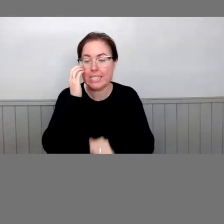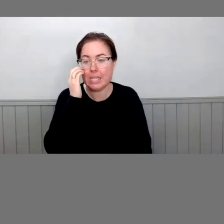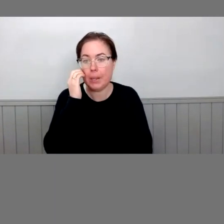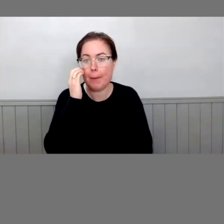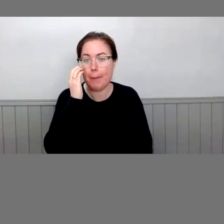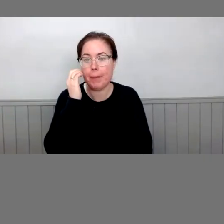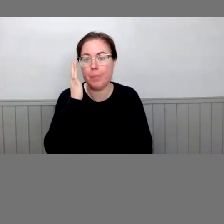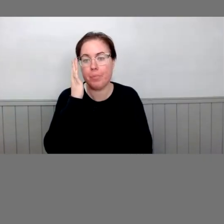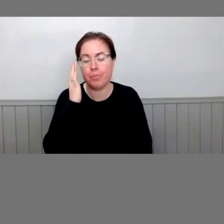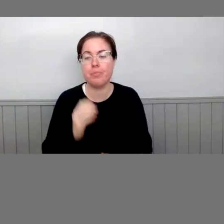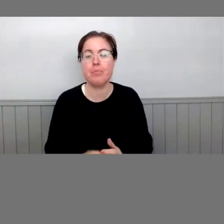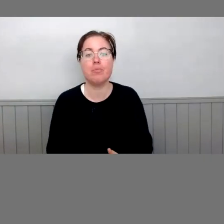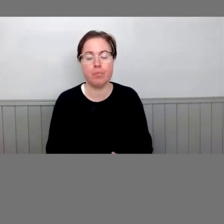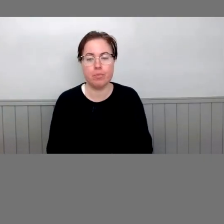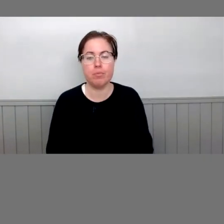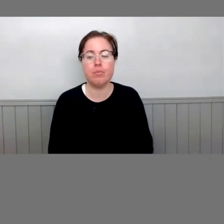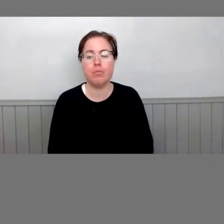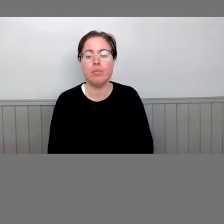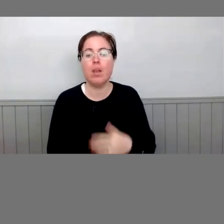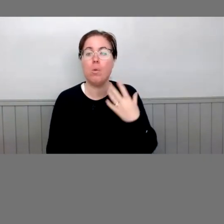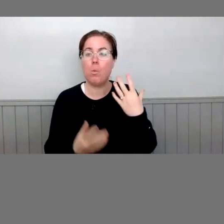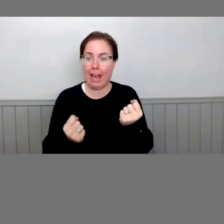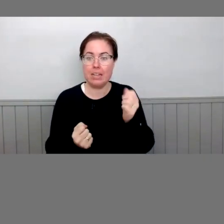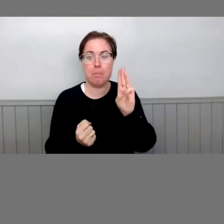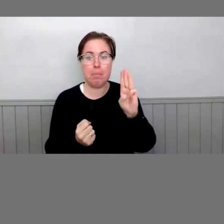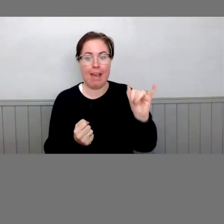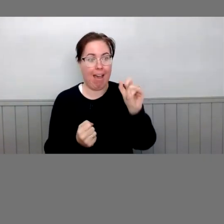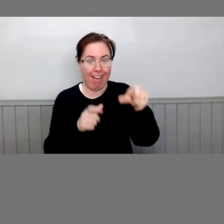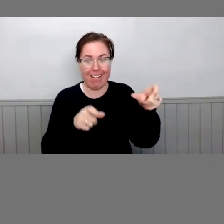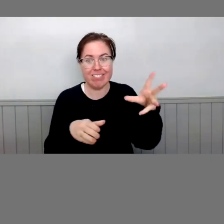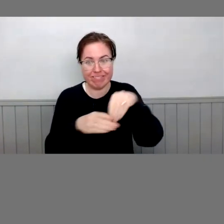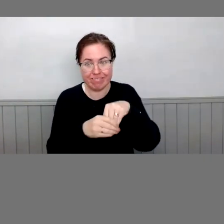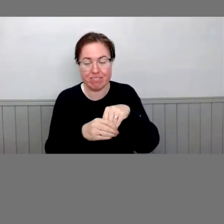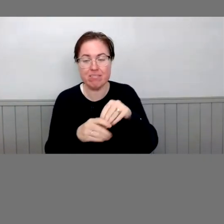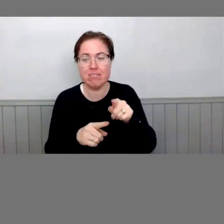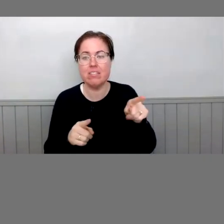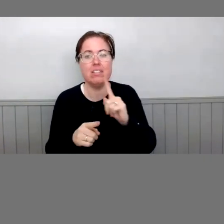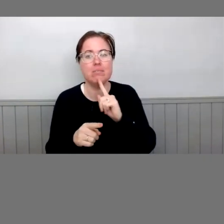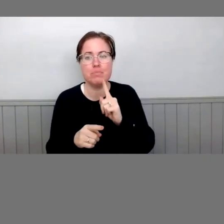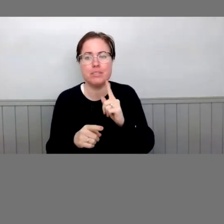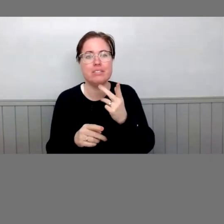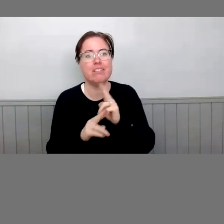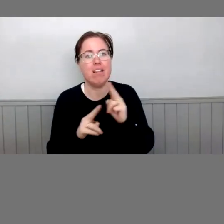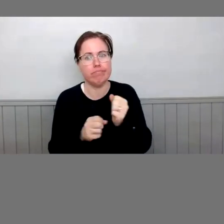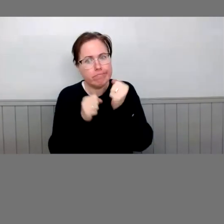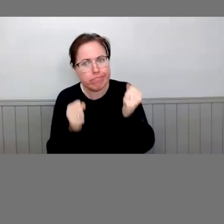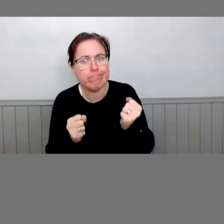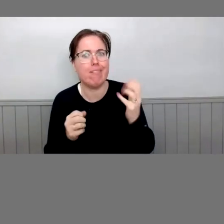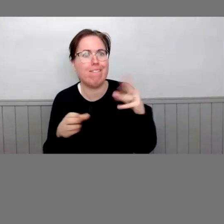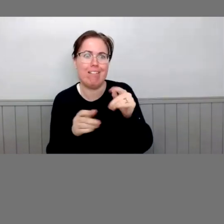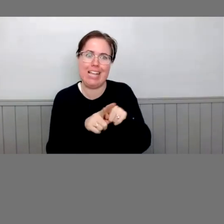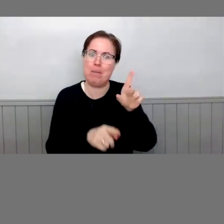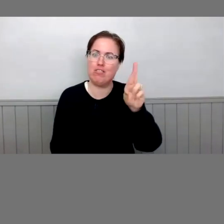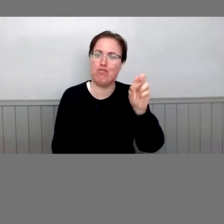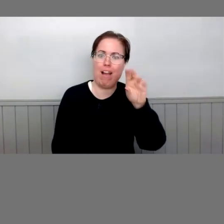Okay, we had PPI contributors, but unfortunately they weren't as involved as